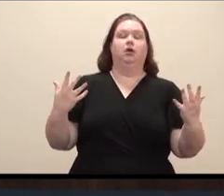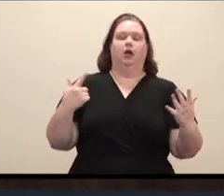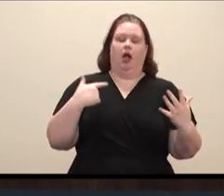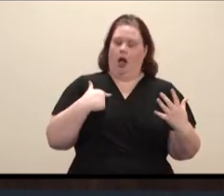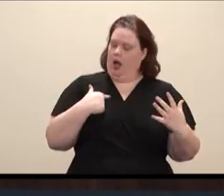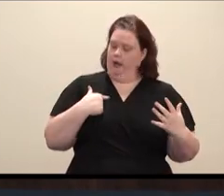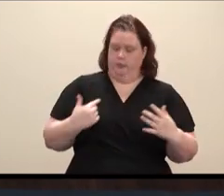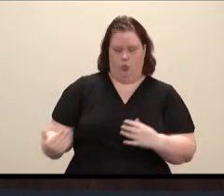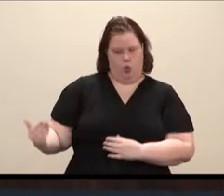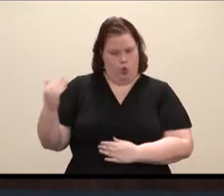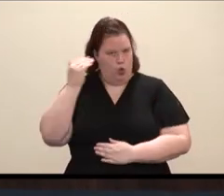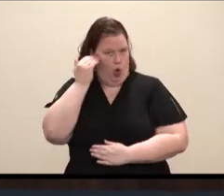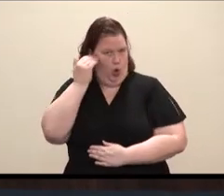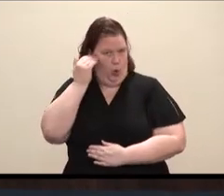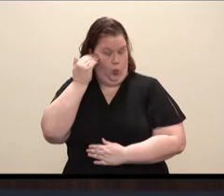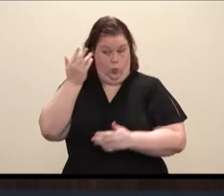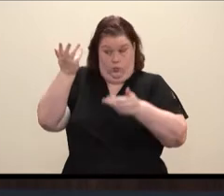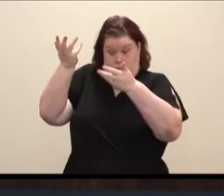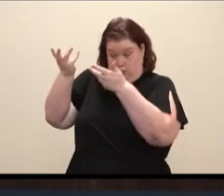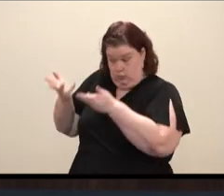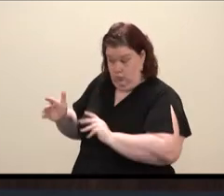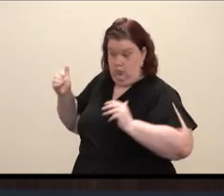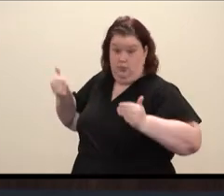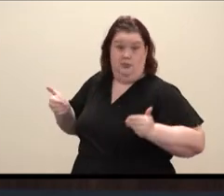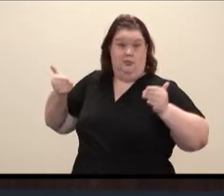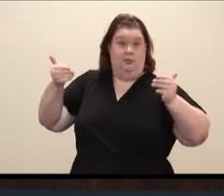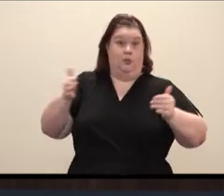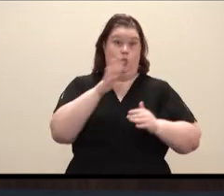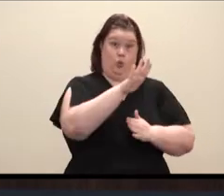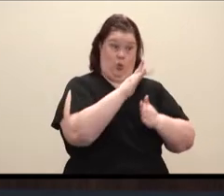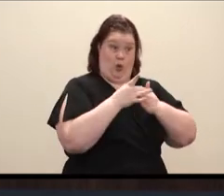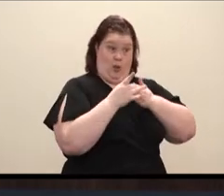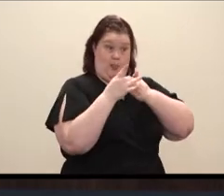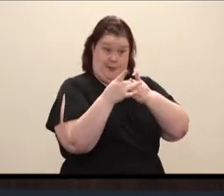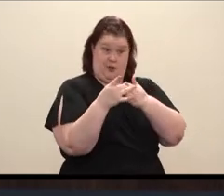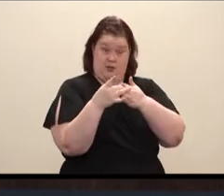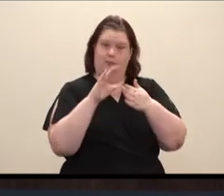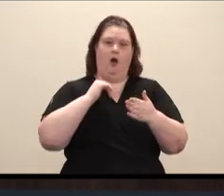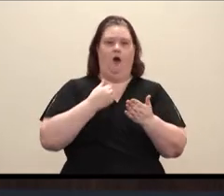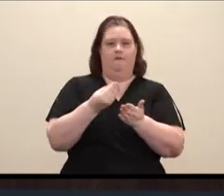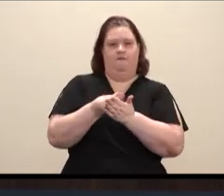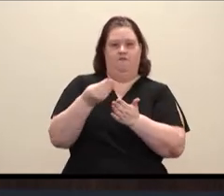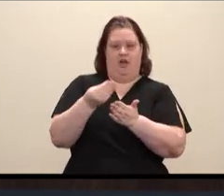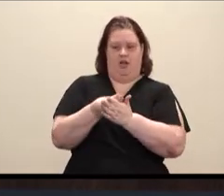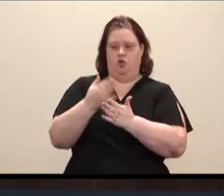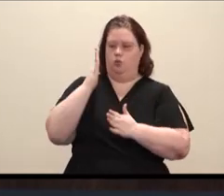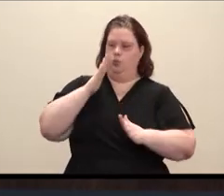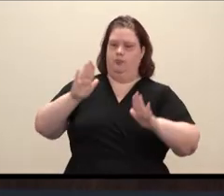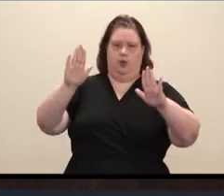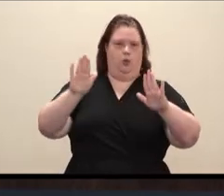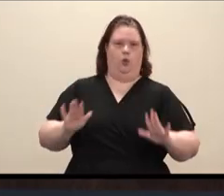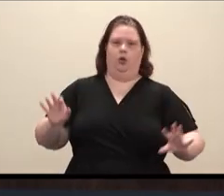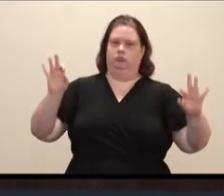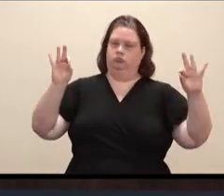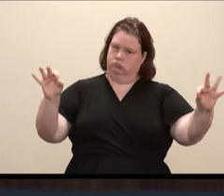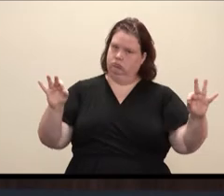this, our finances with your leadership are going to be strong and growing